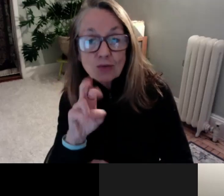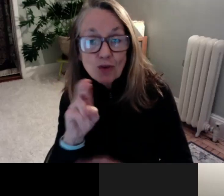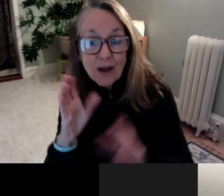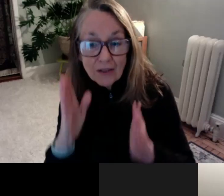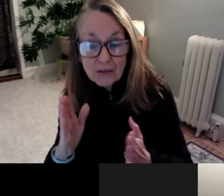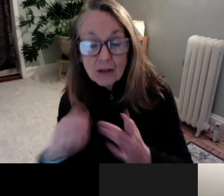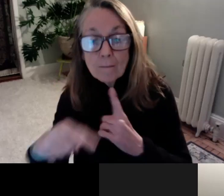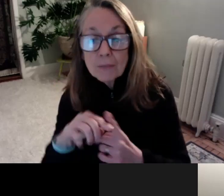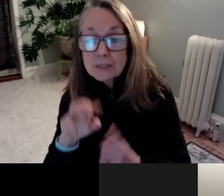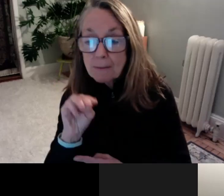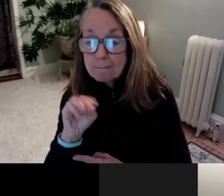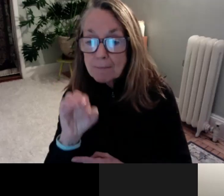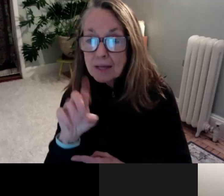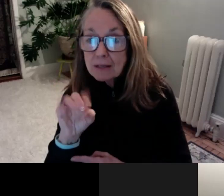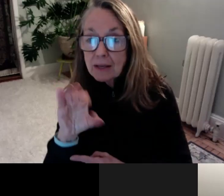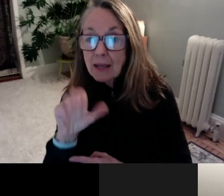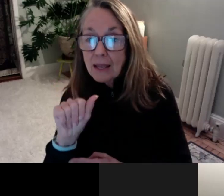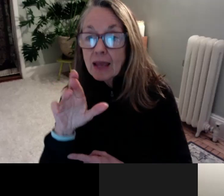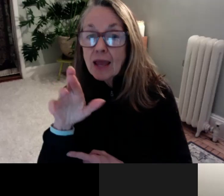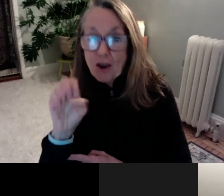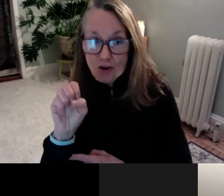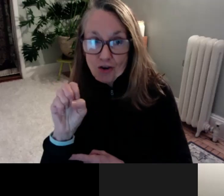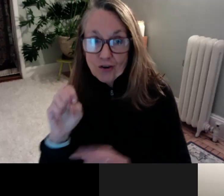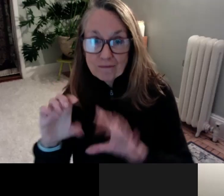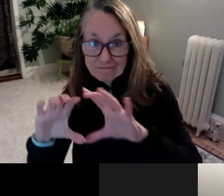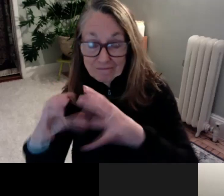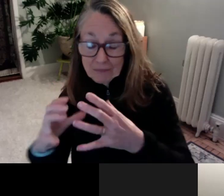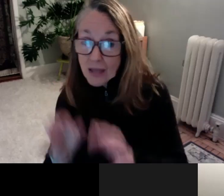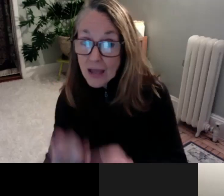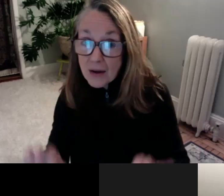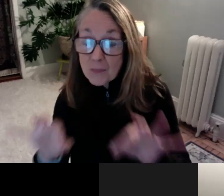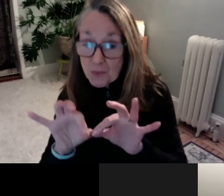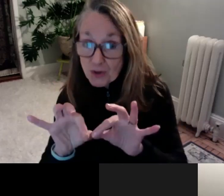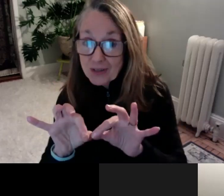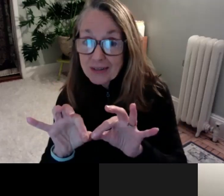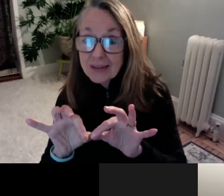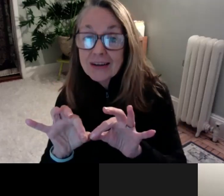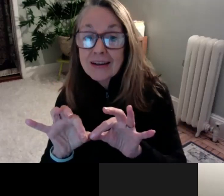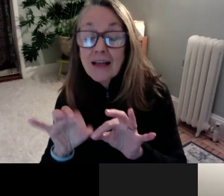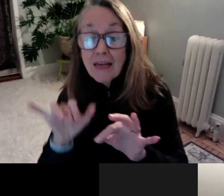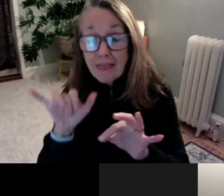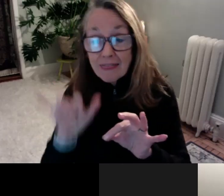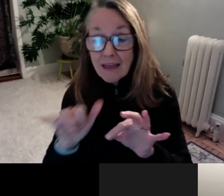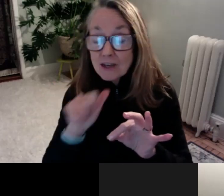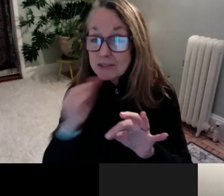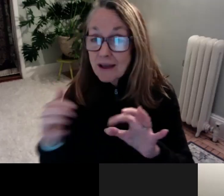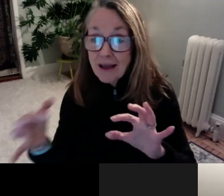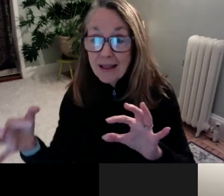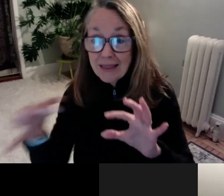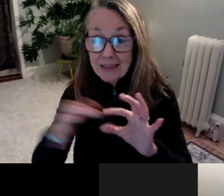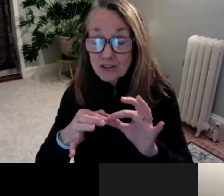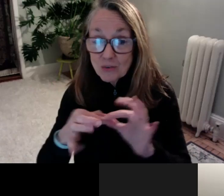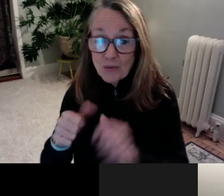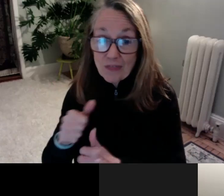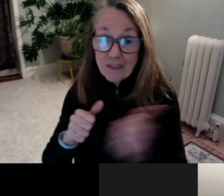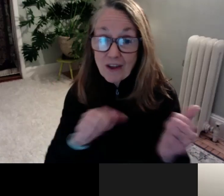as Medicare. And a very important caveat is that the all-payer claims database does not link to the rest of our data. We're